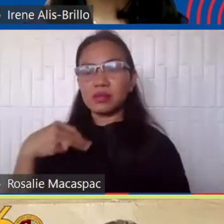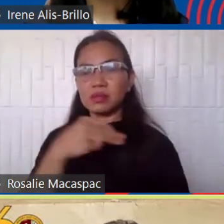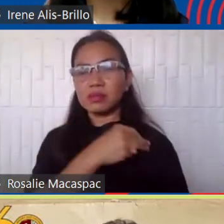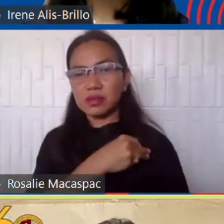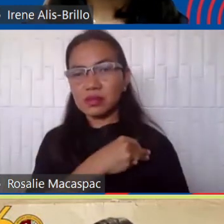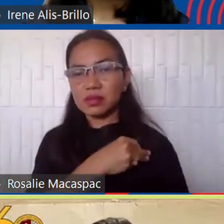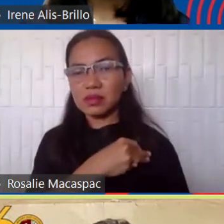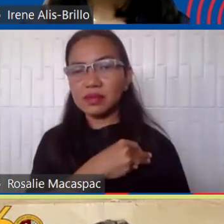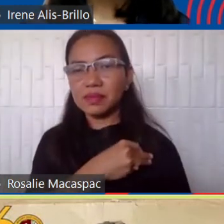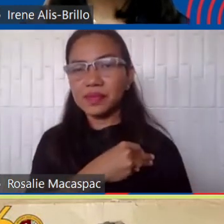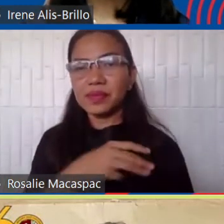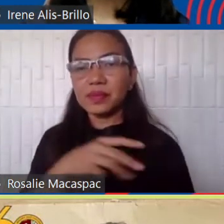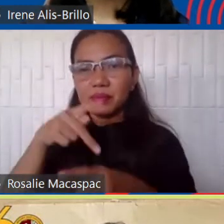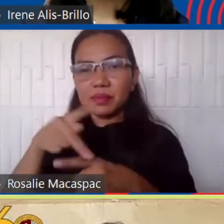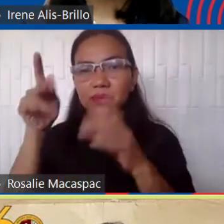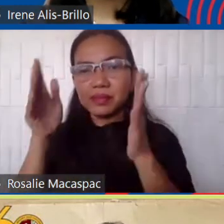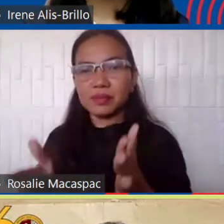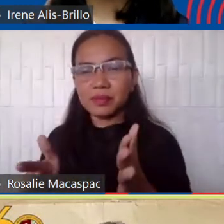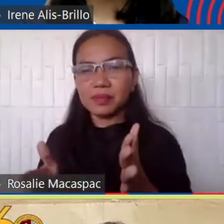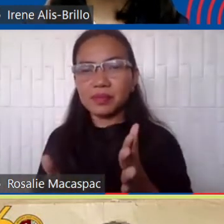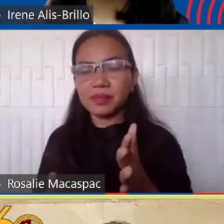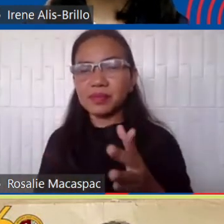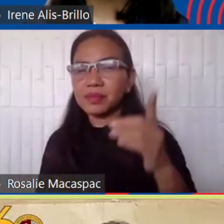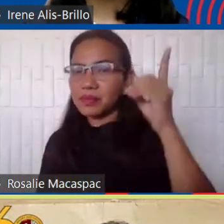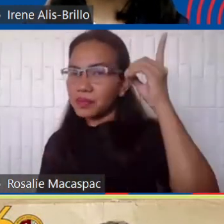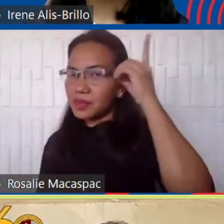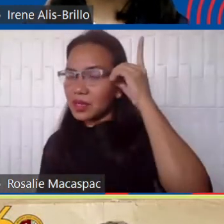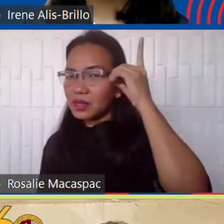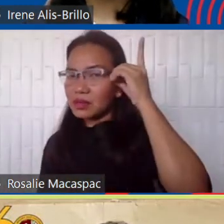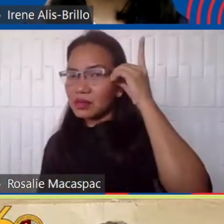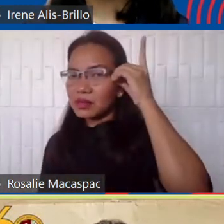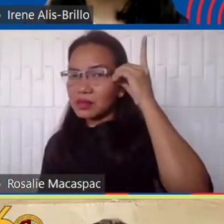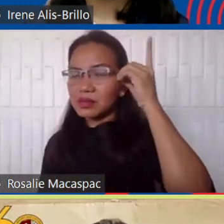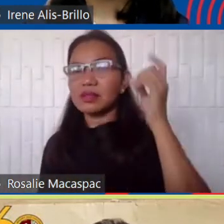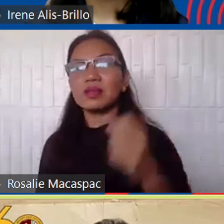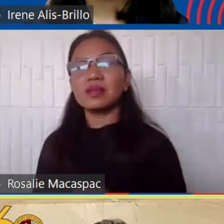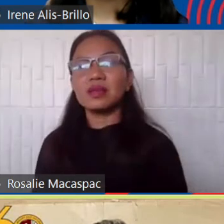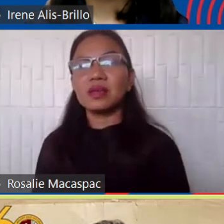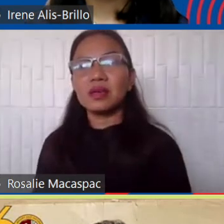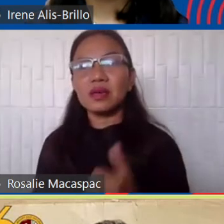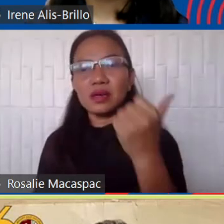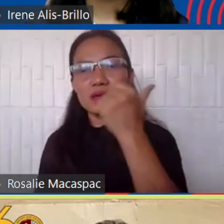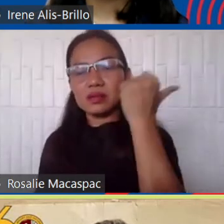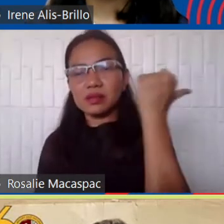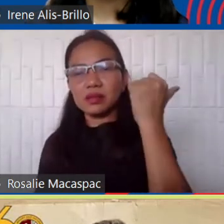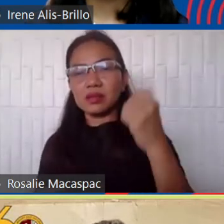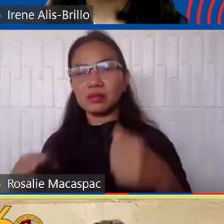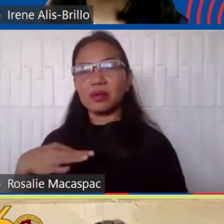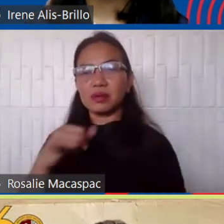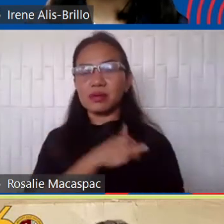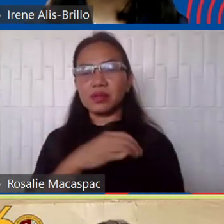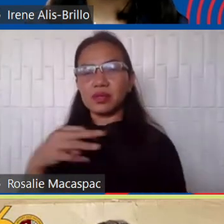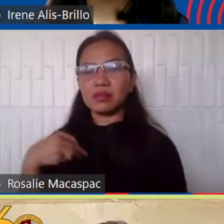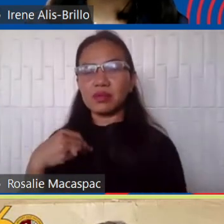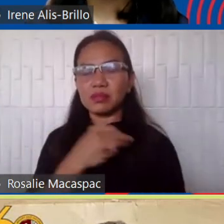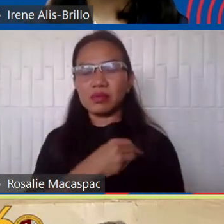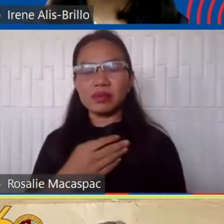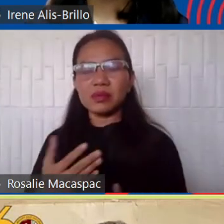SLIS, Professor Dan Anthony Dorado, along with other faculty members who are passionate